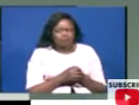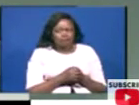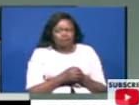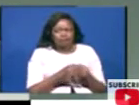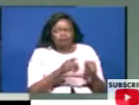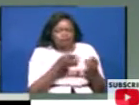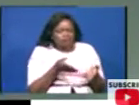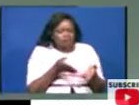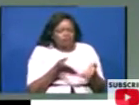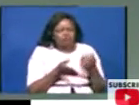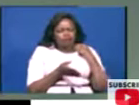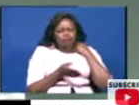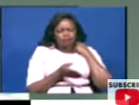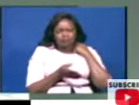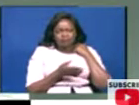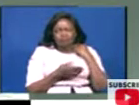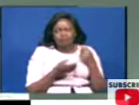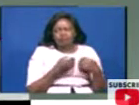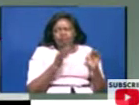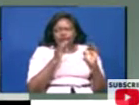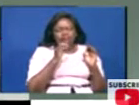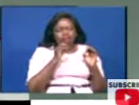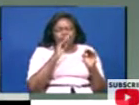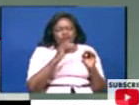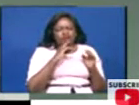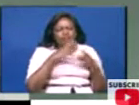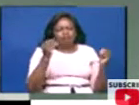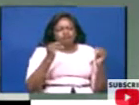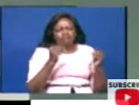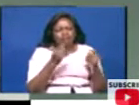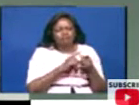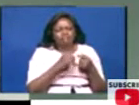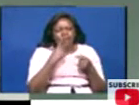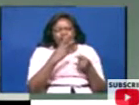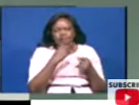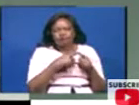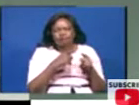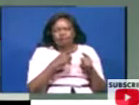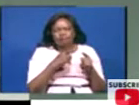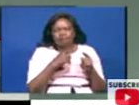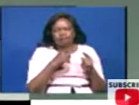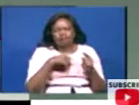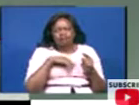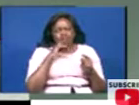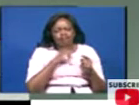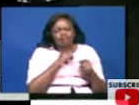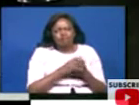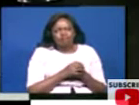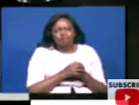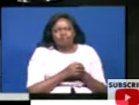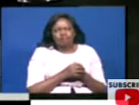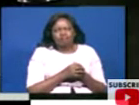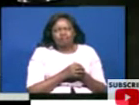speak, there is an official of IEBC who disappeared. Yeah. And you know what? They found him. But he was not breathing, right? Regrettably so.